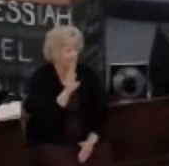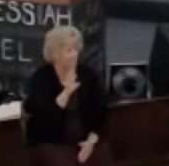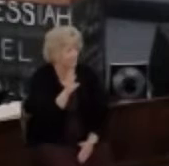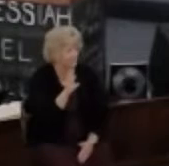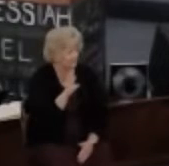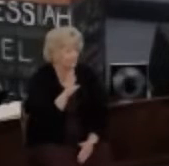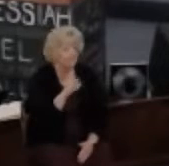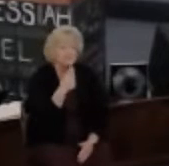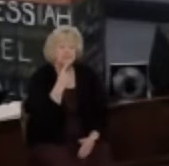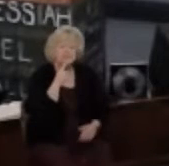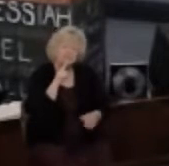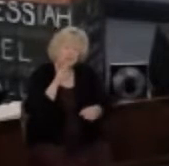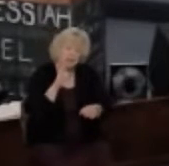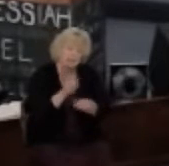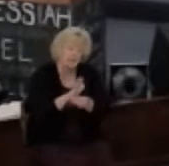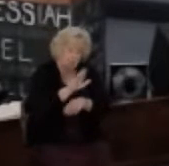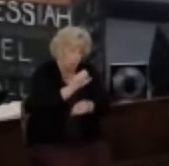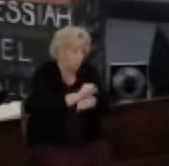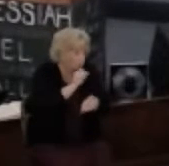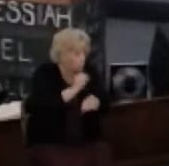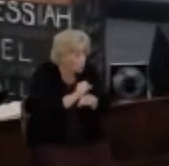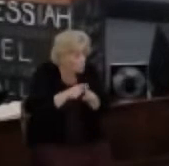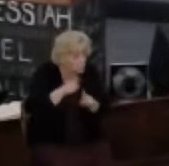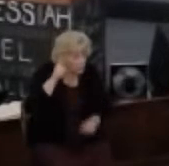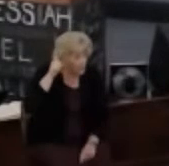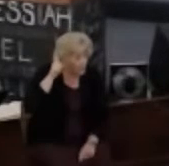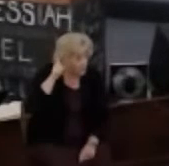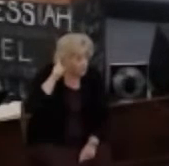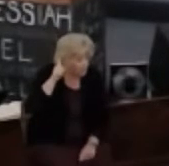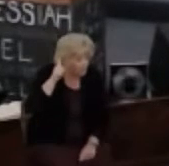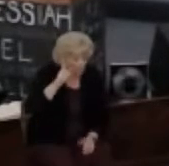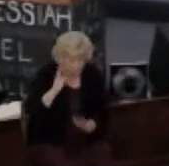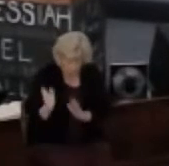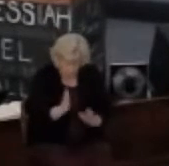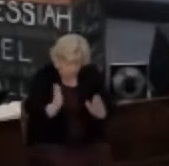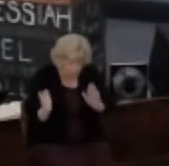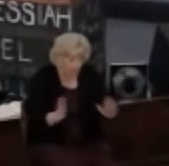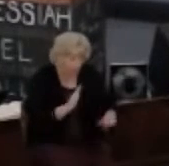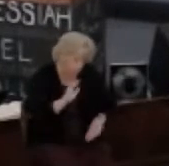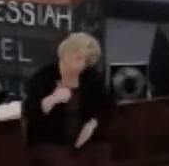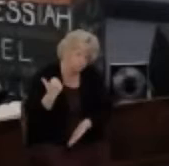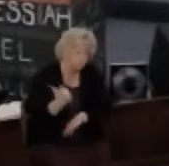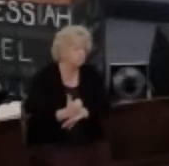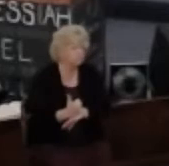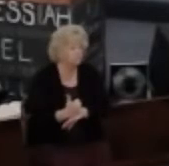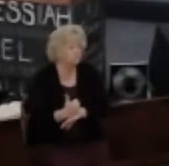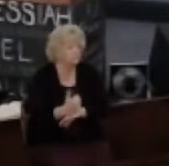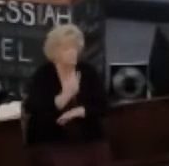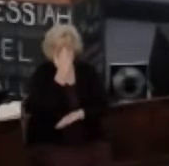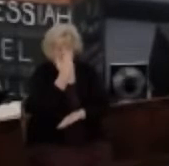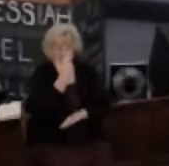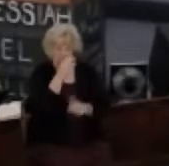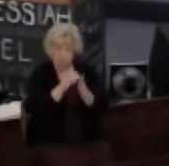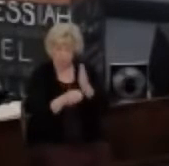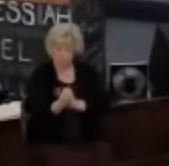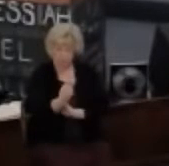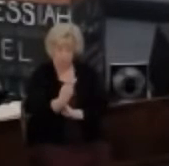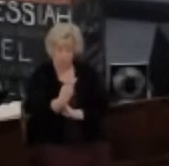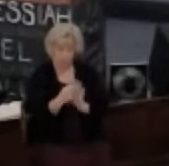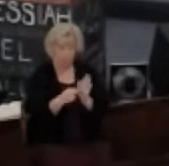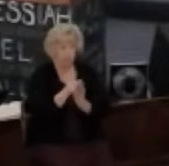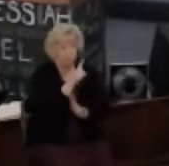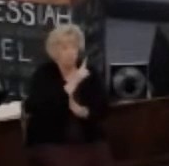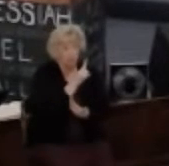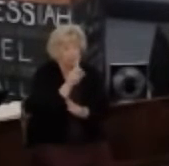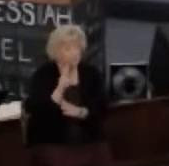"Commit your work to the Lord, and your plans will be established." Romans chapter 12, verses 1